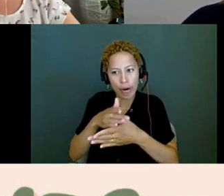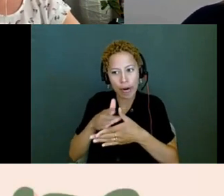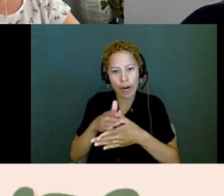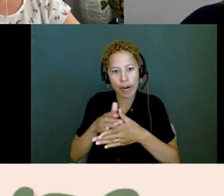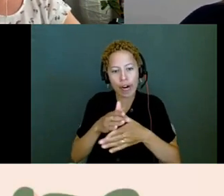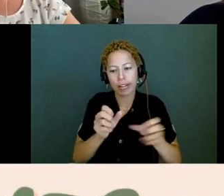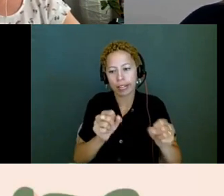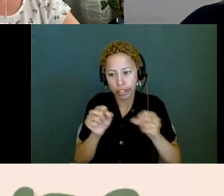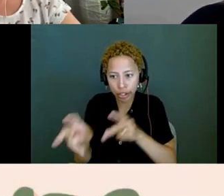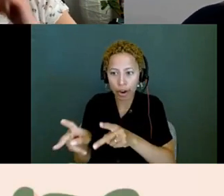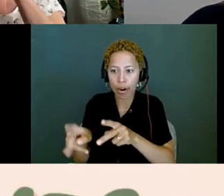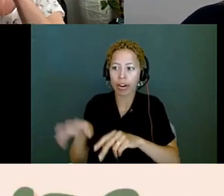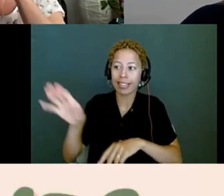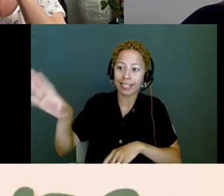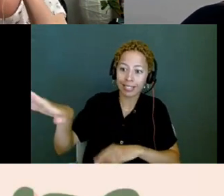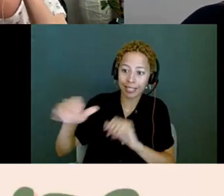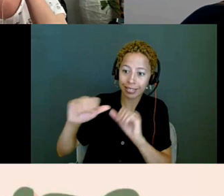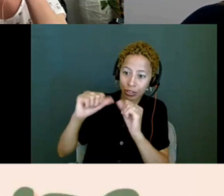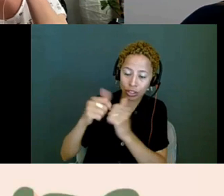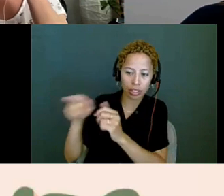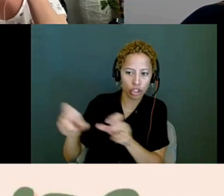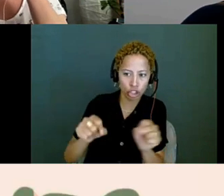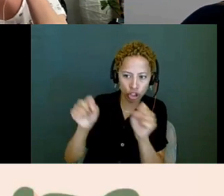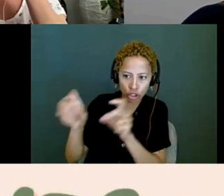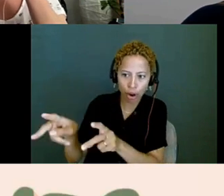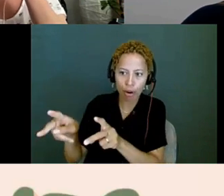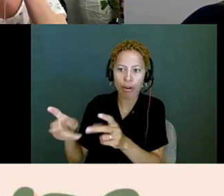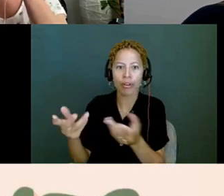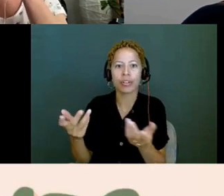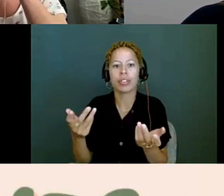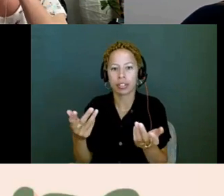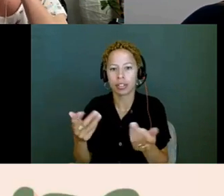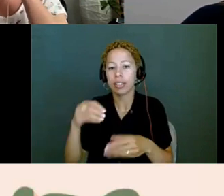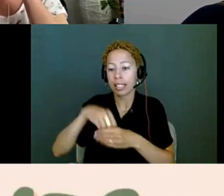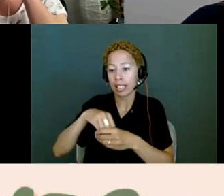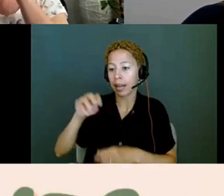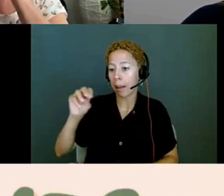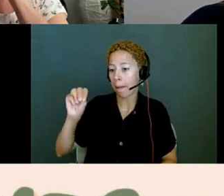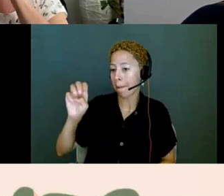as well. There is in Meta, so that's the